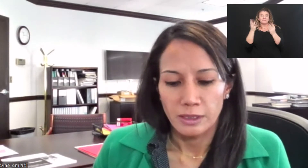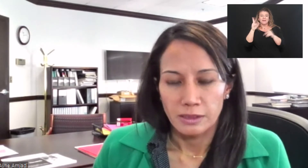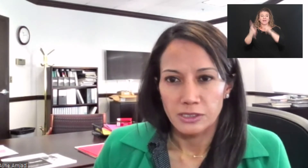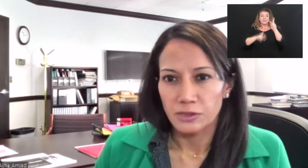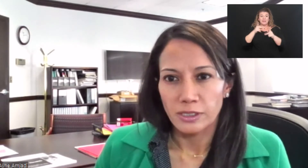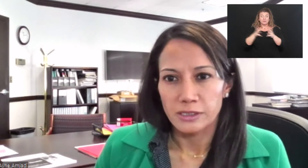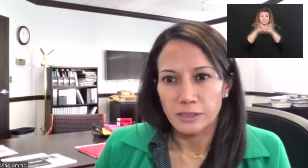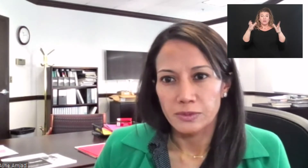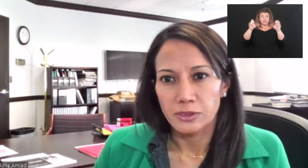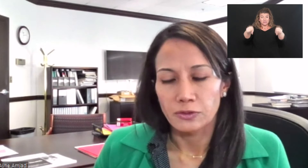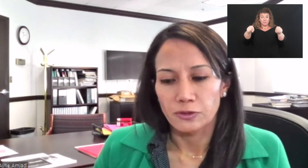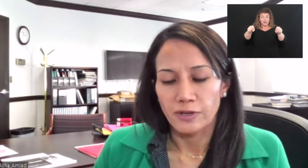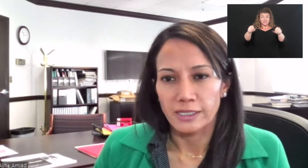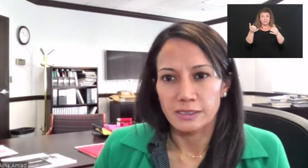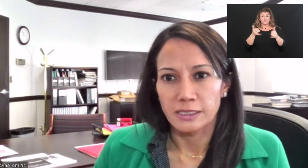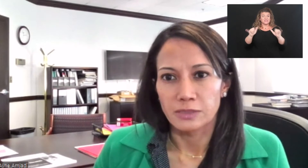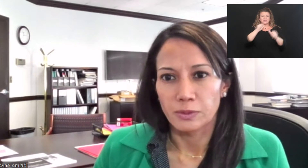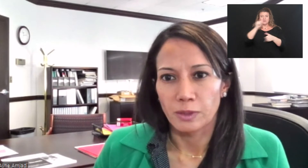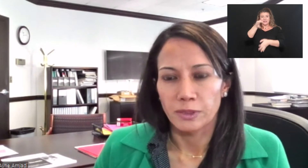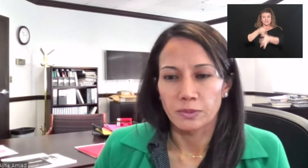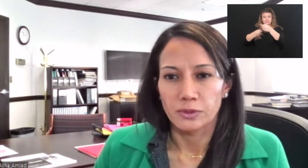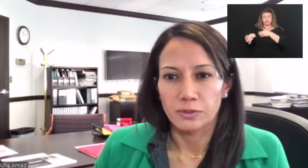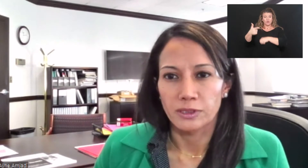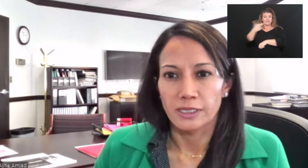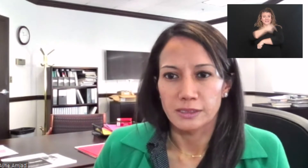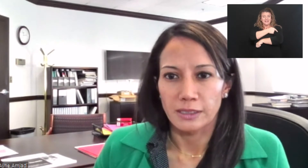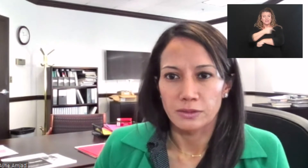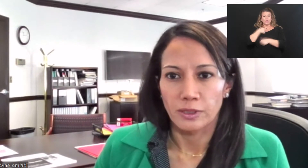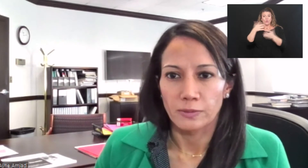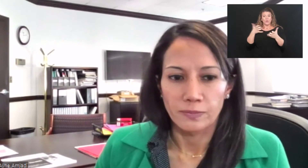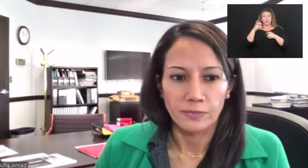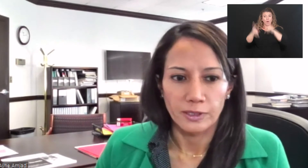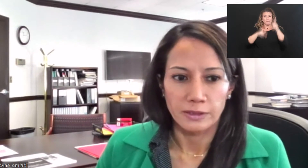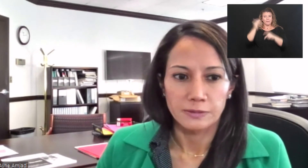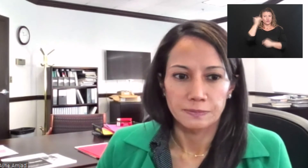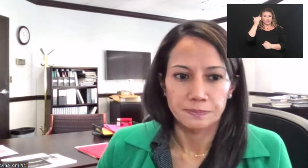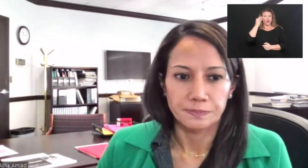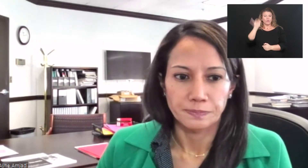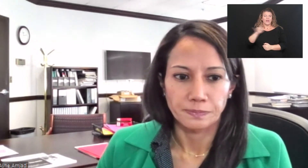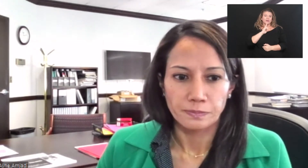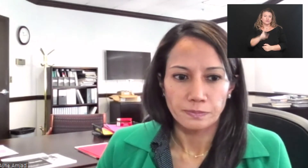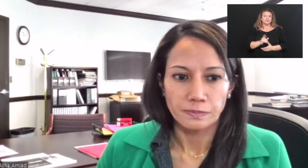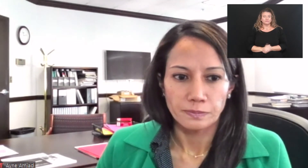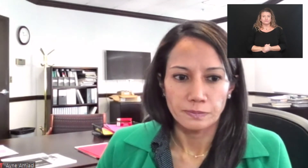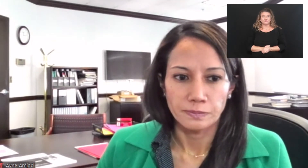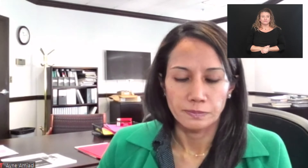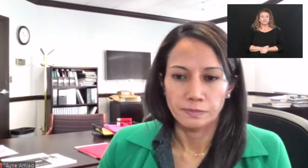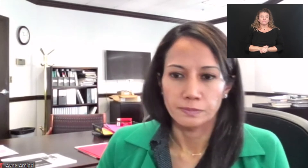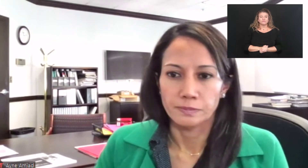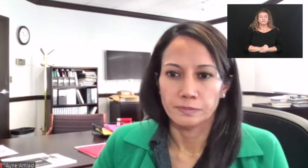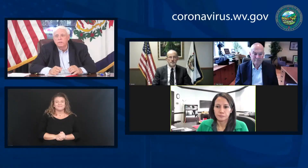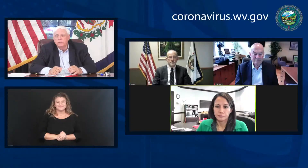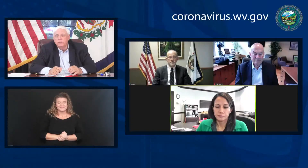But it's still not a substitute for vaccines. We want people to realize that as well. Thanks.